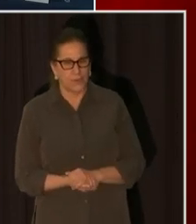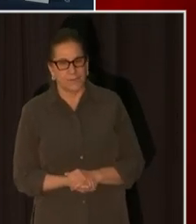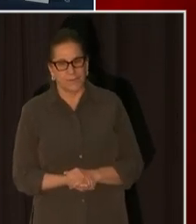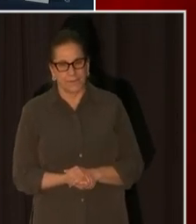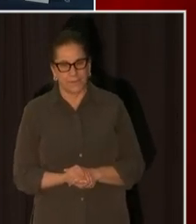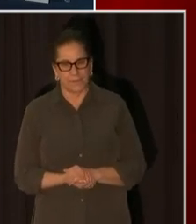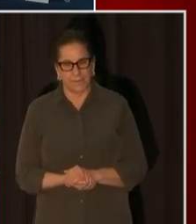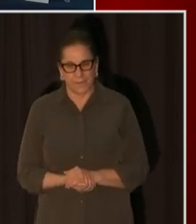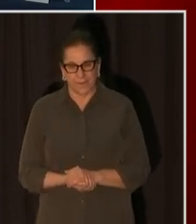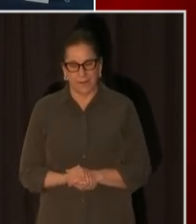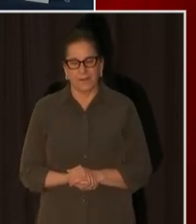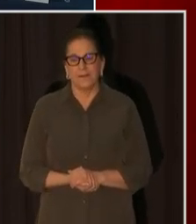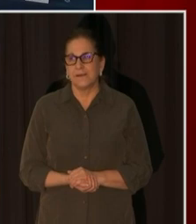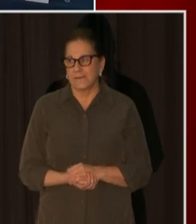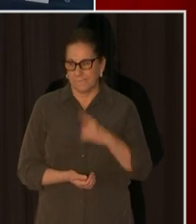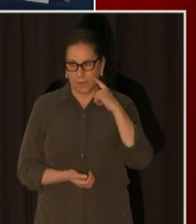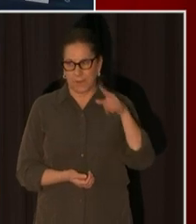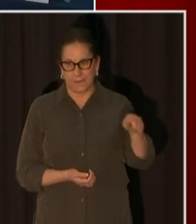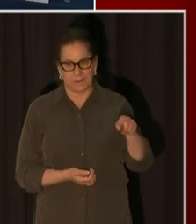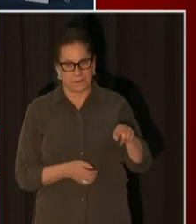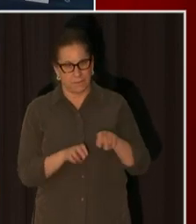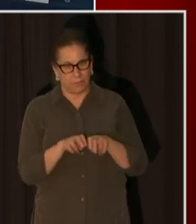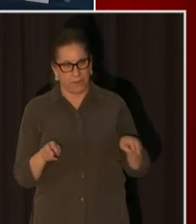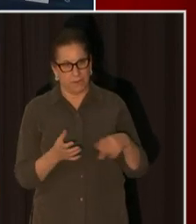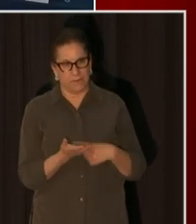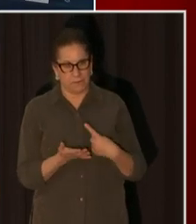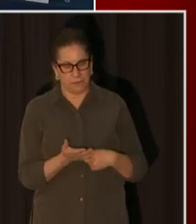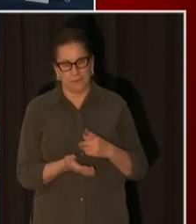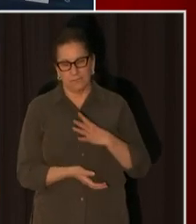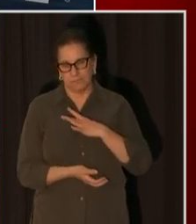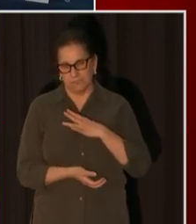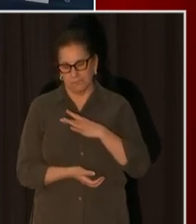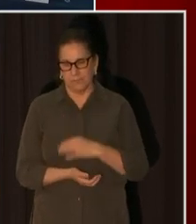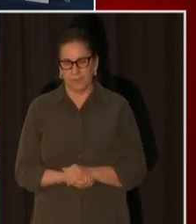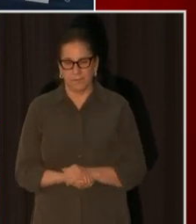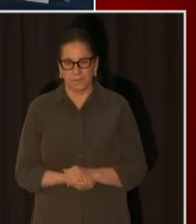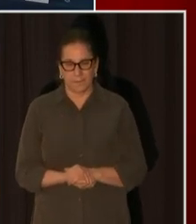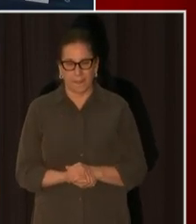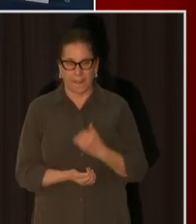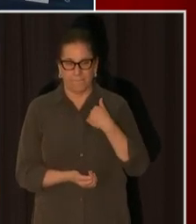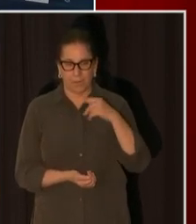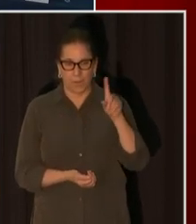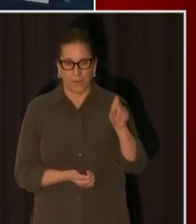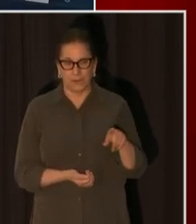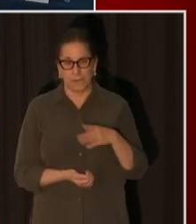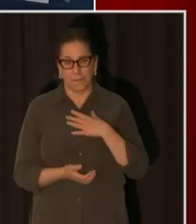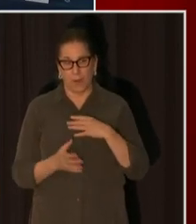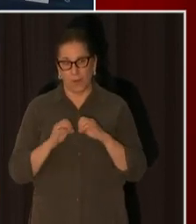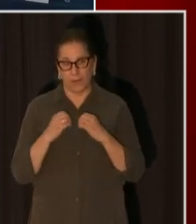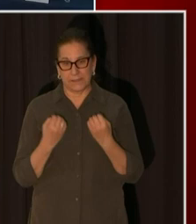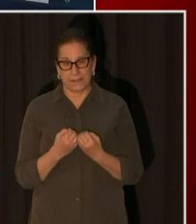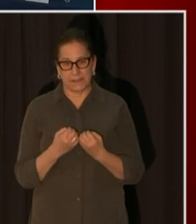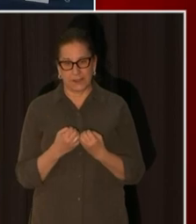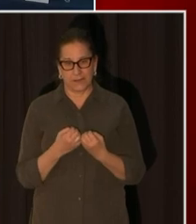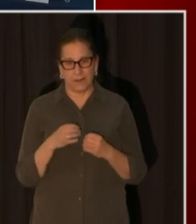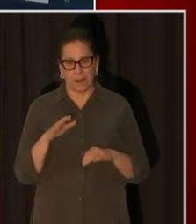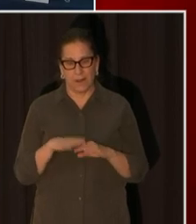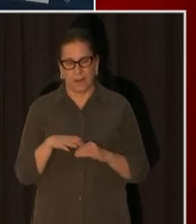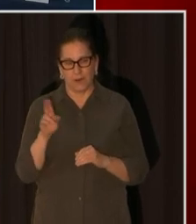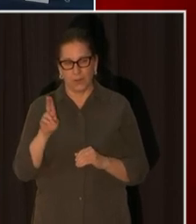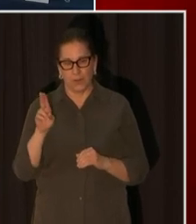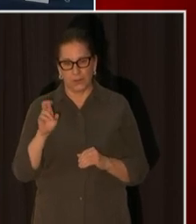tech bubble, housing bubble, Hurricane Katrina, Rita, a number of issues that shut down the economy. Black and brown